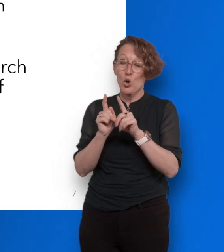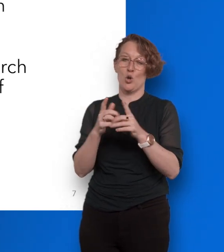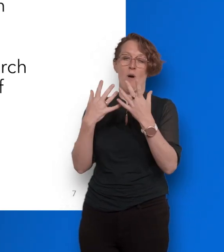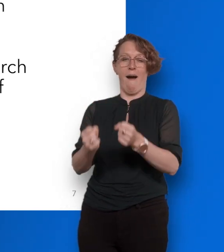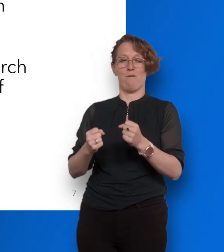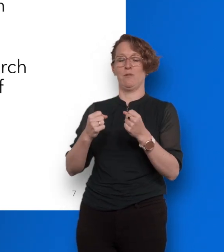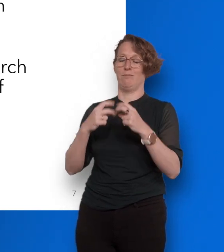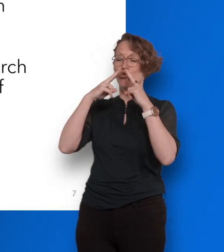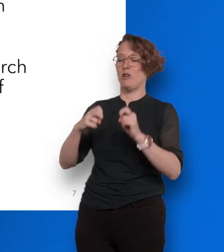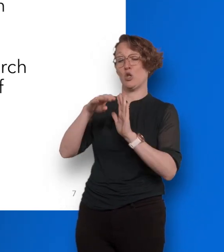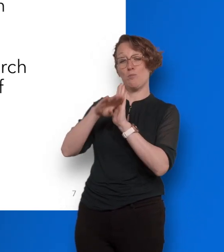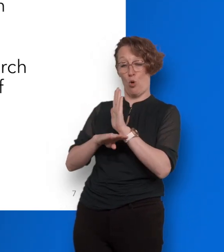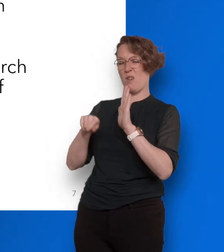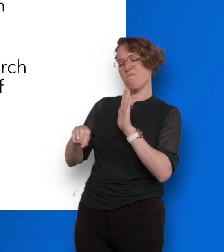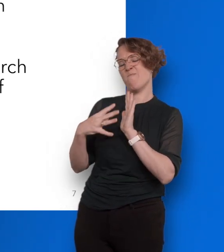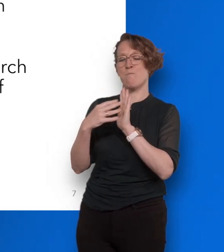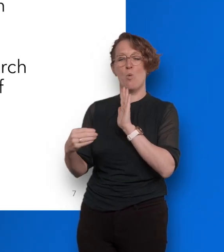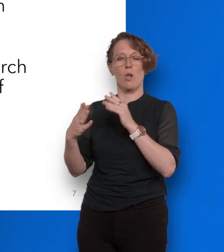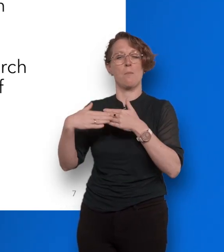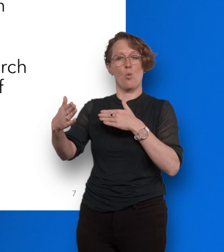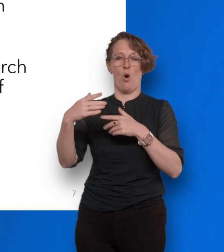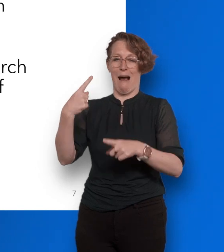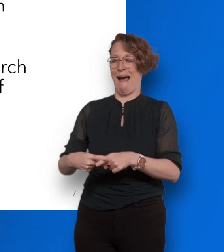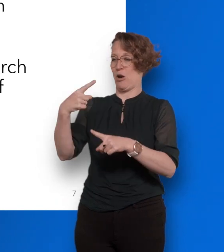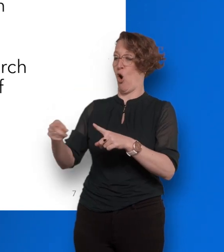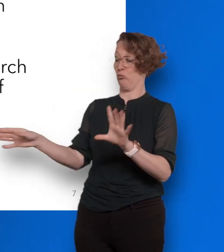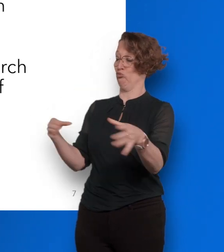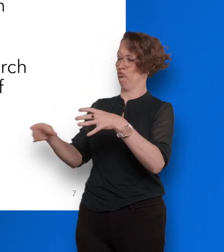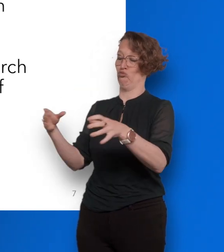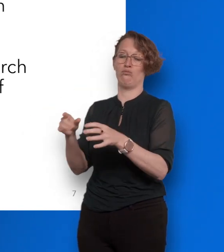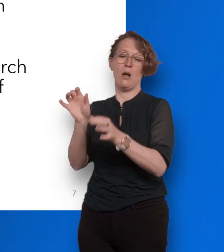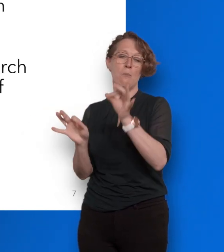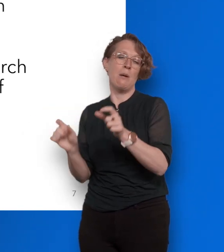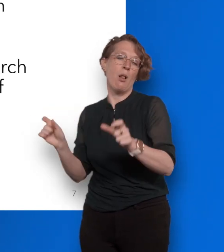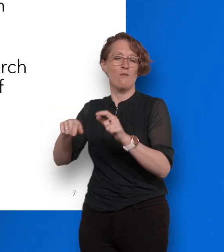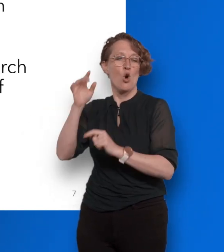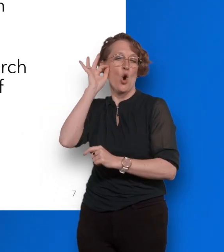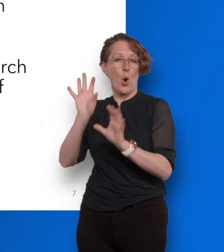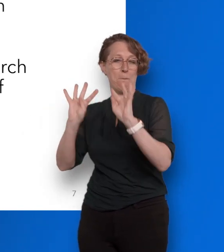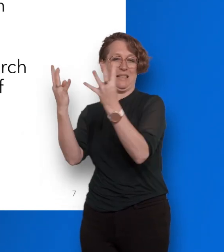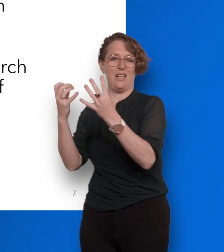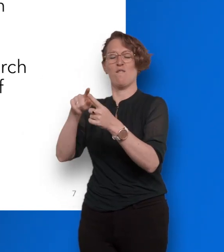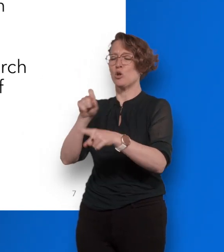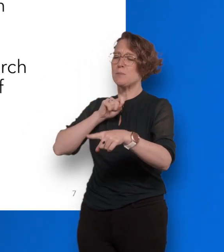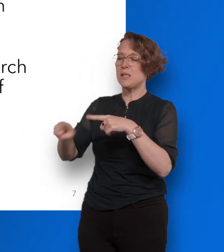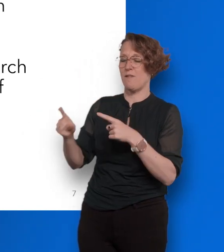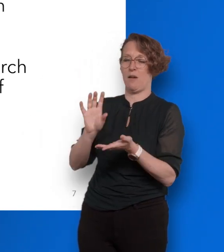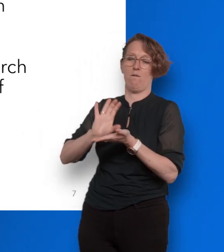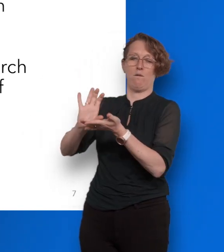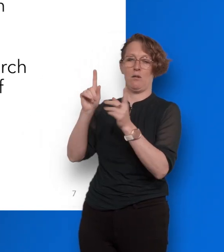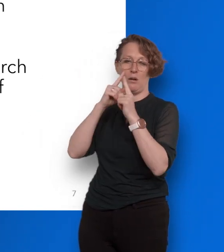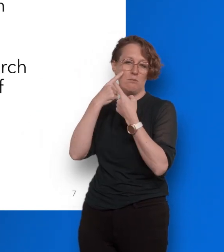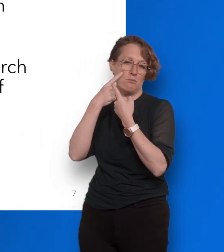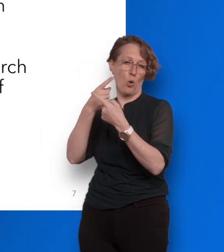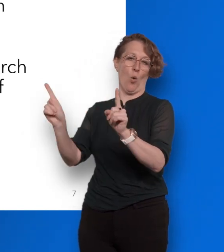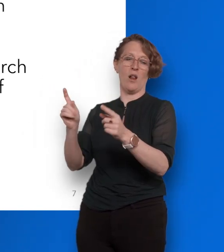also have our research program. So that model is more of an ad hoc assembling of committee members for those specific funding calls. So